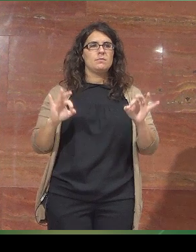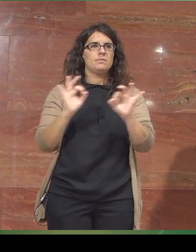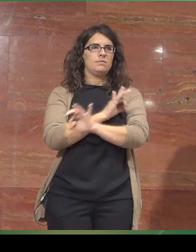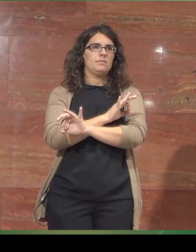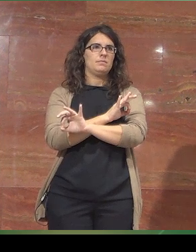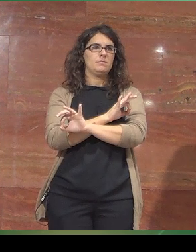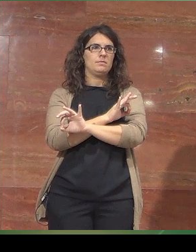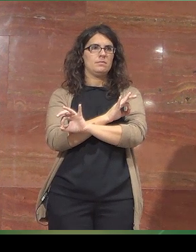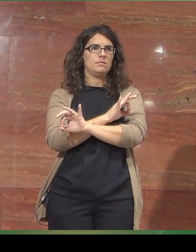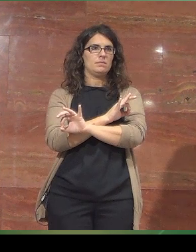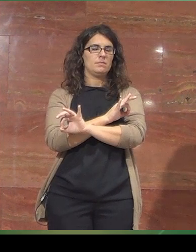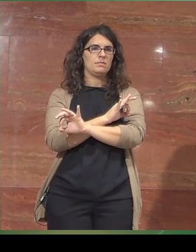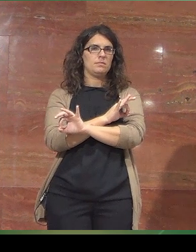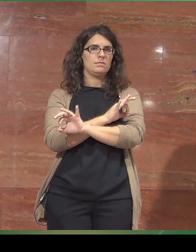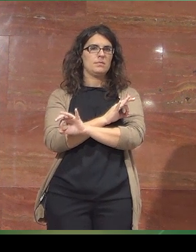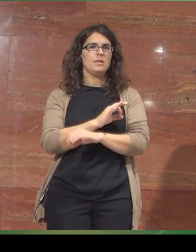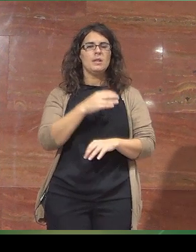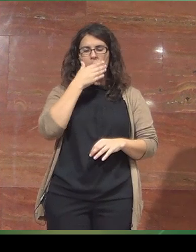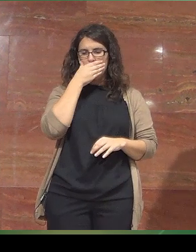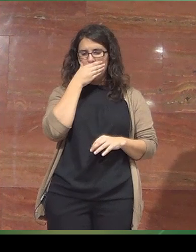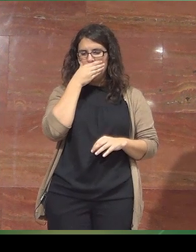Neal's Yard and Seven Dials is completely wrong.